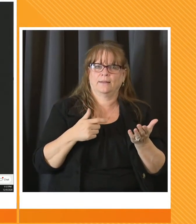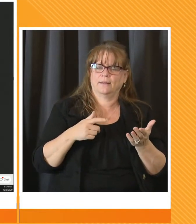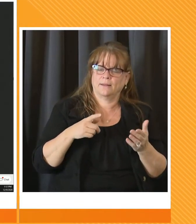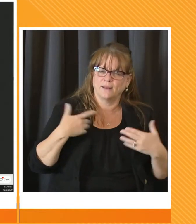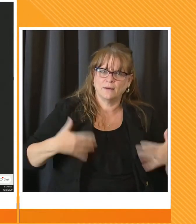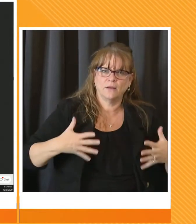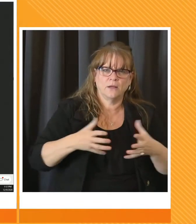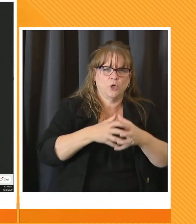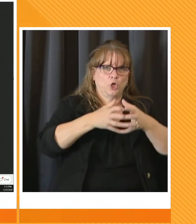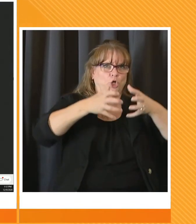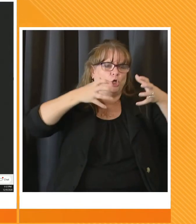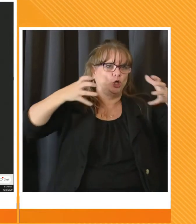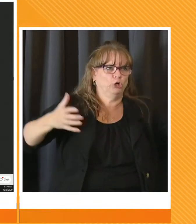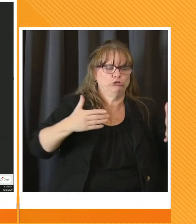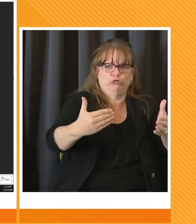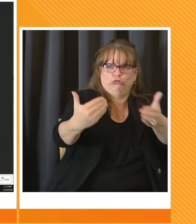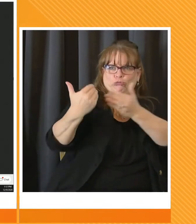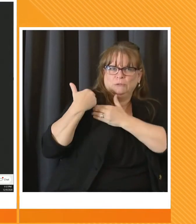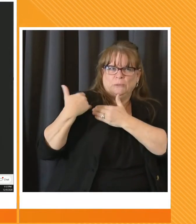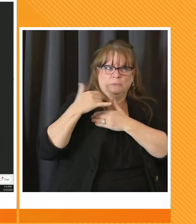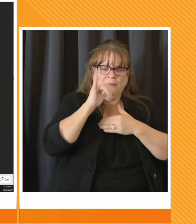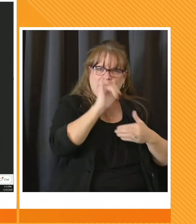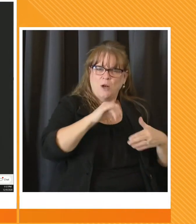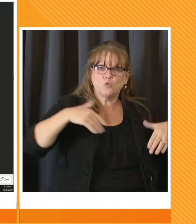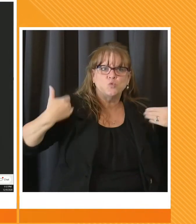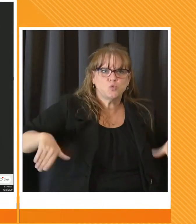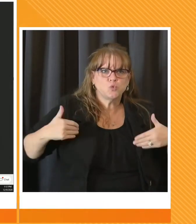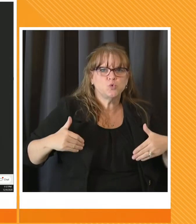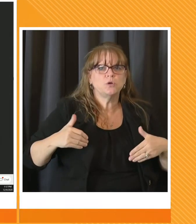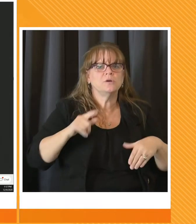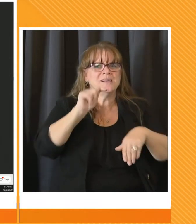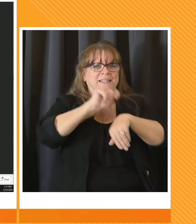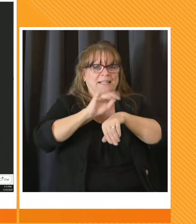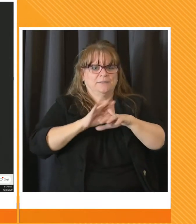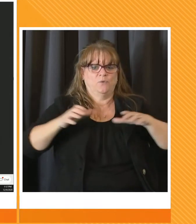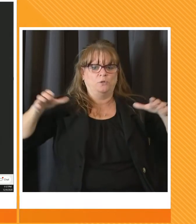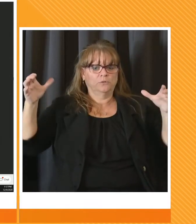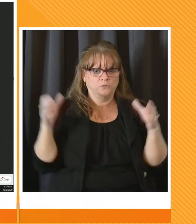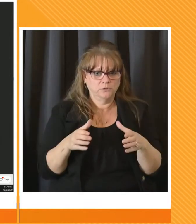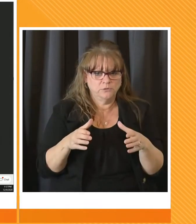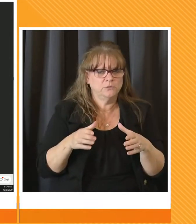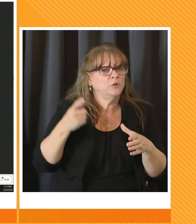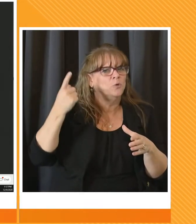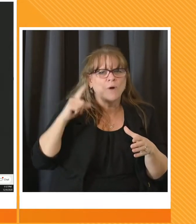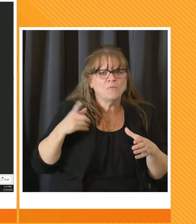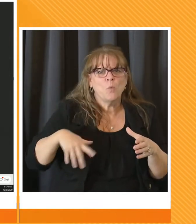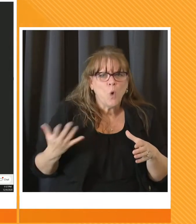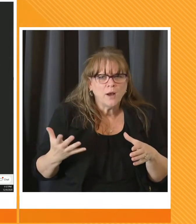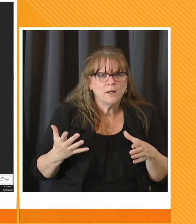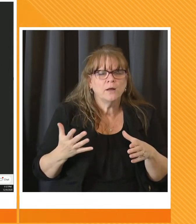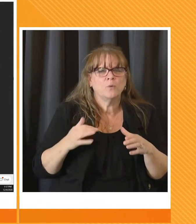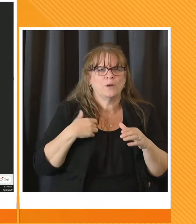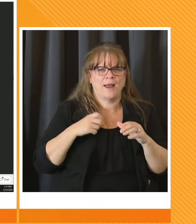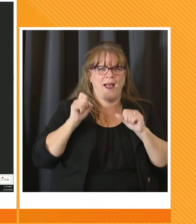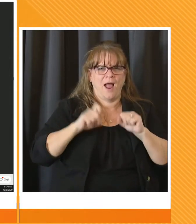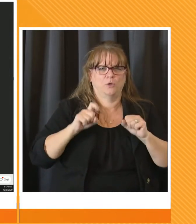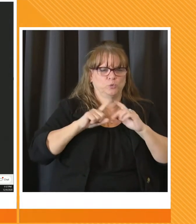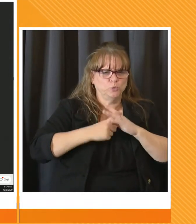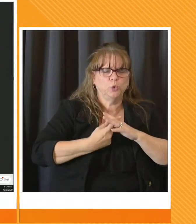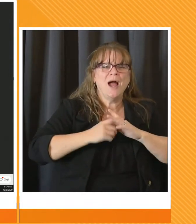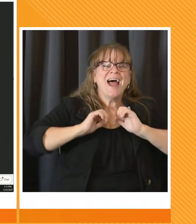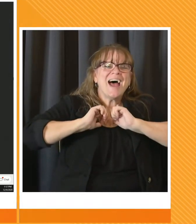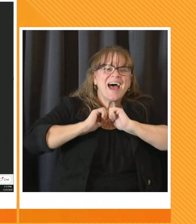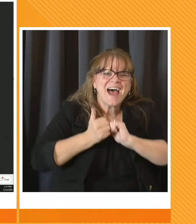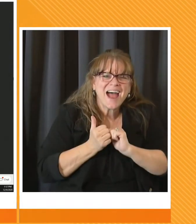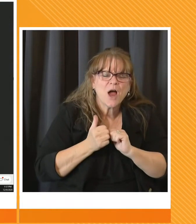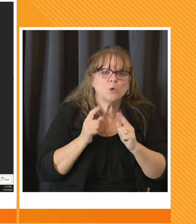Task Force is to plan and resource the execution of the vaccine plan that was created by our strategy team. They will